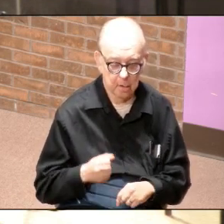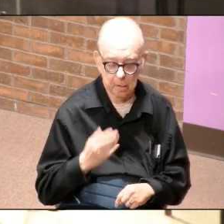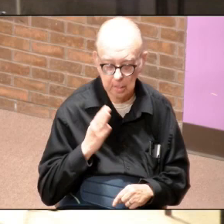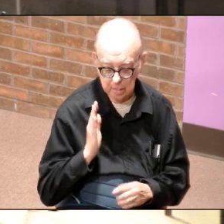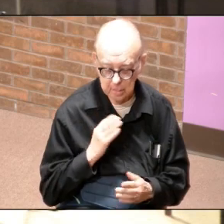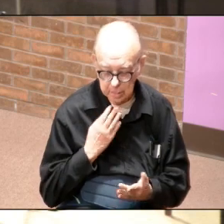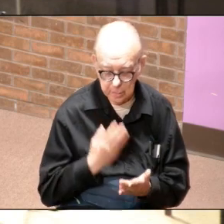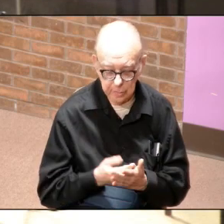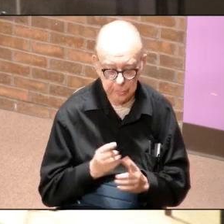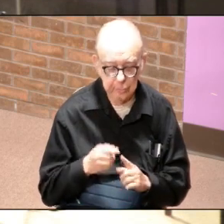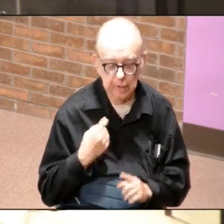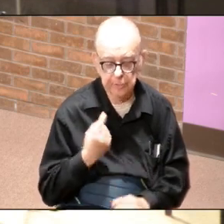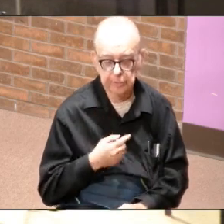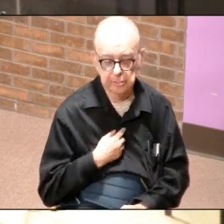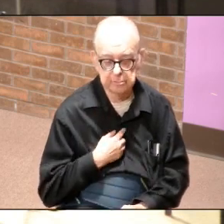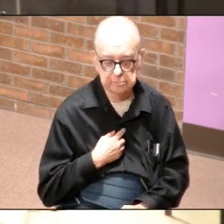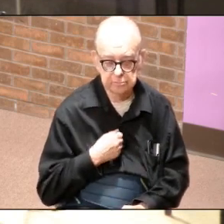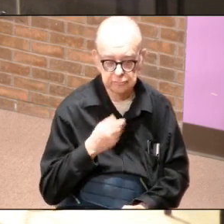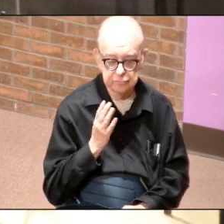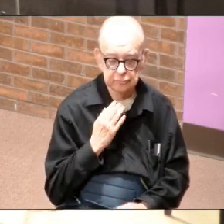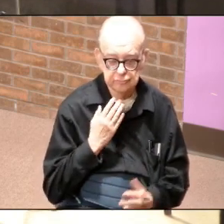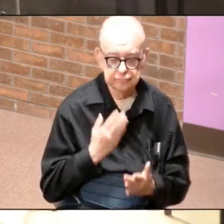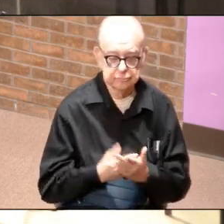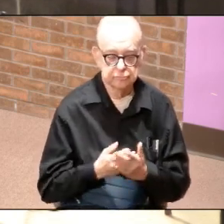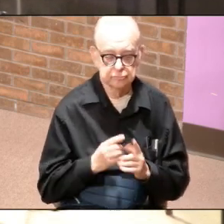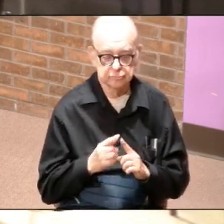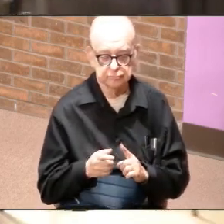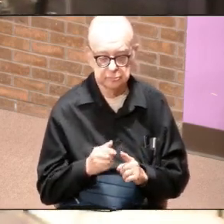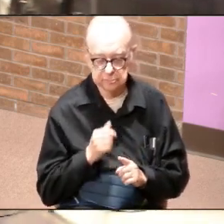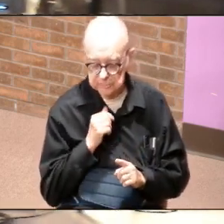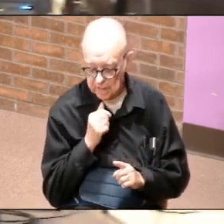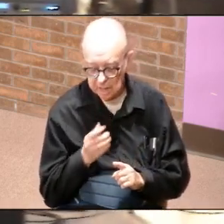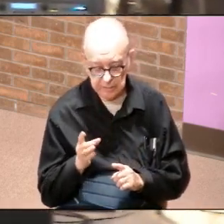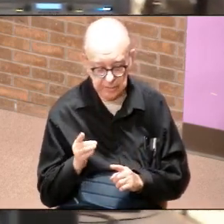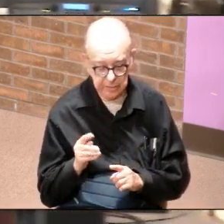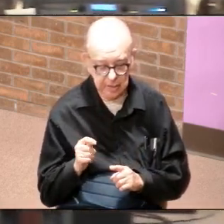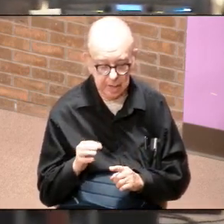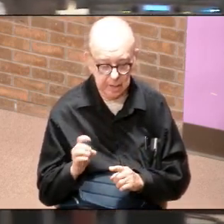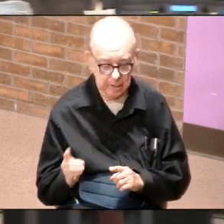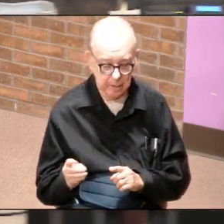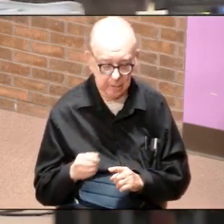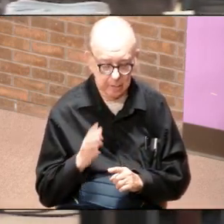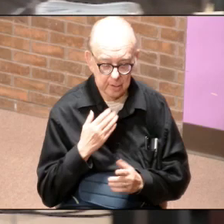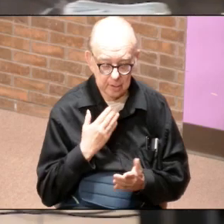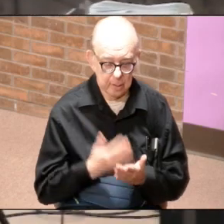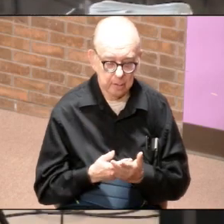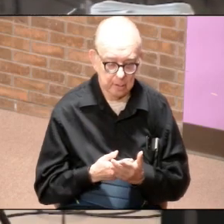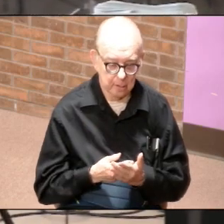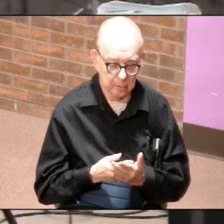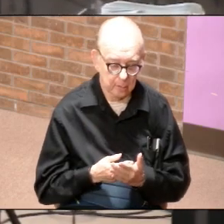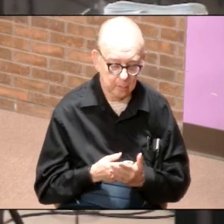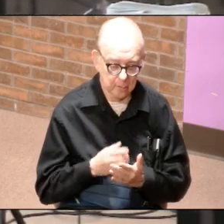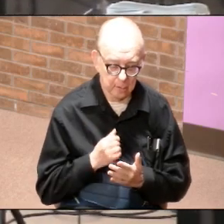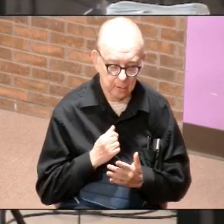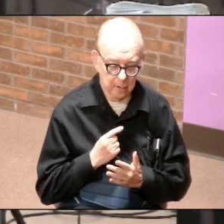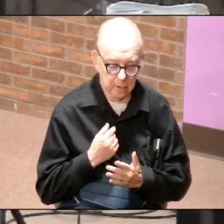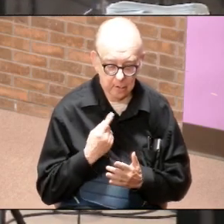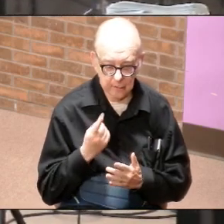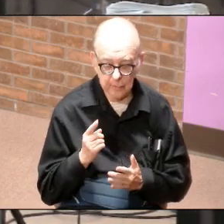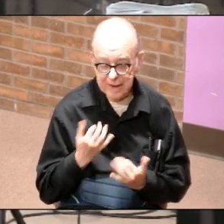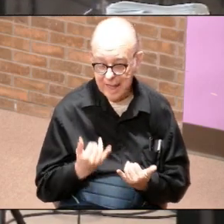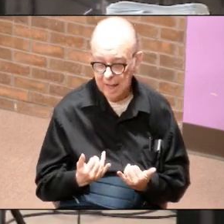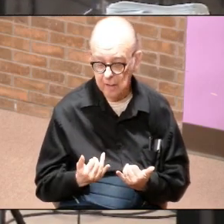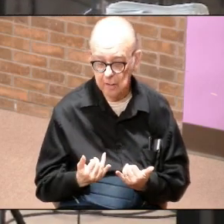us. Listen, God's goodness is not just dated. God's goodness is not just for right